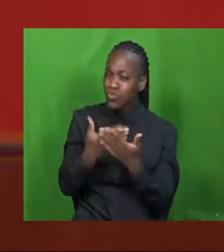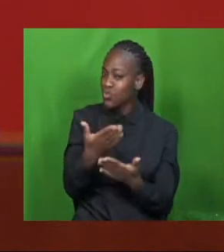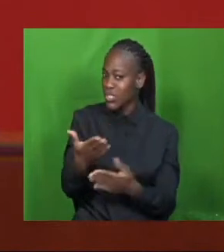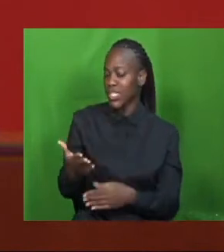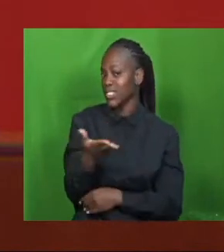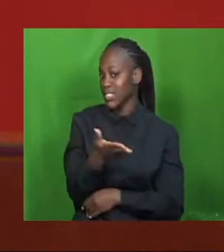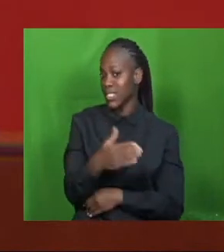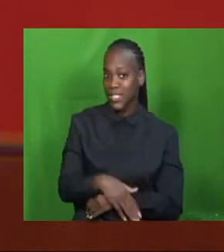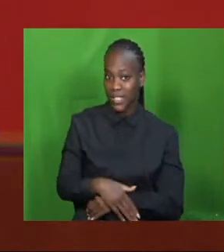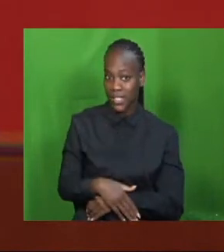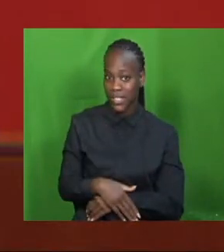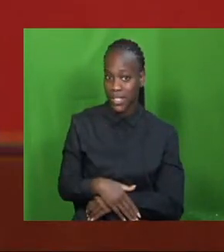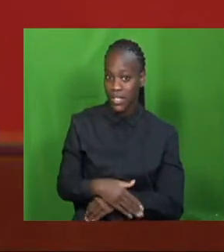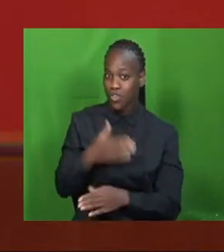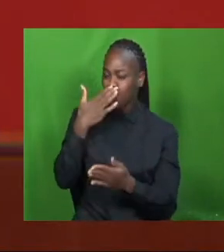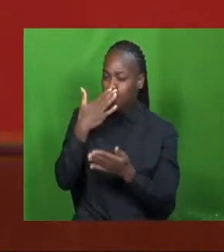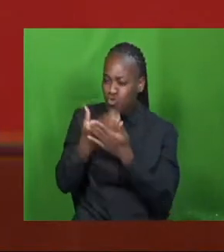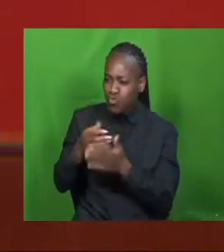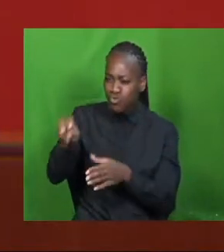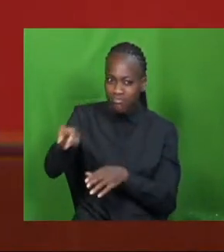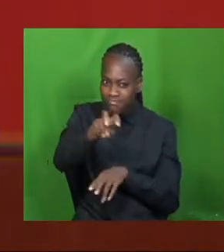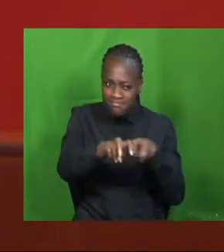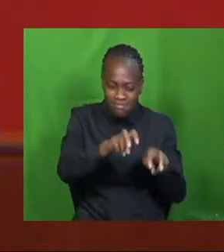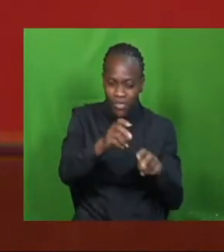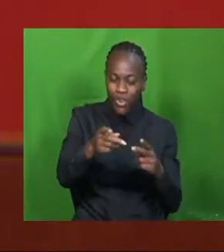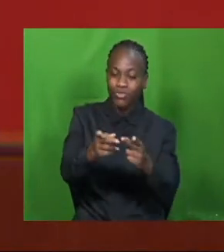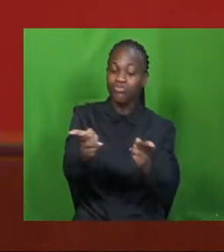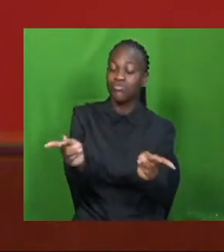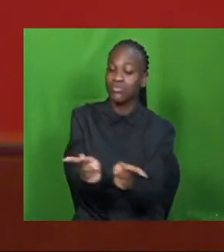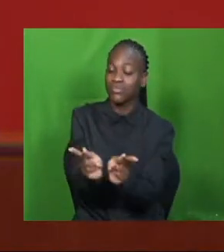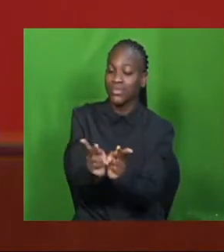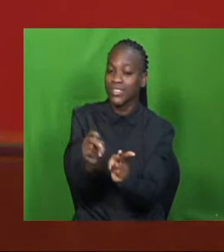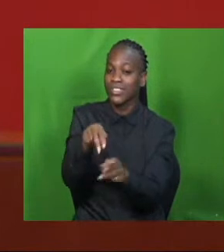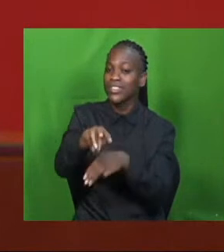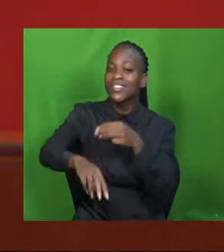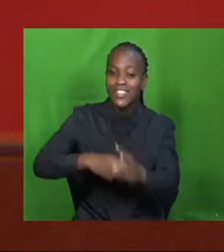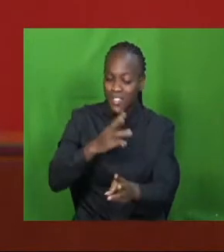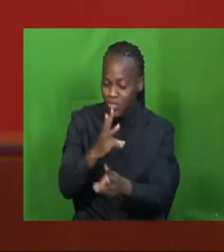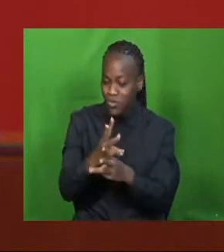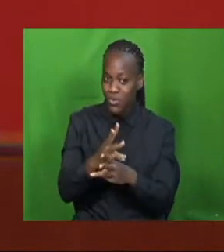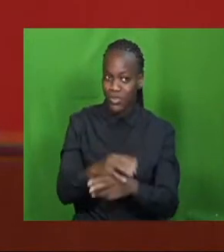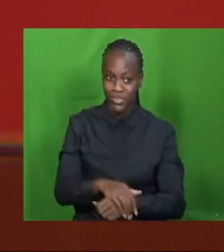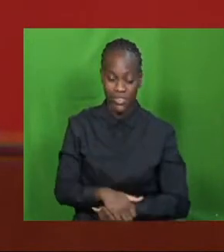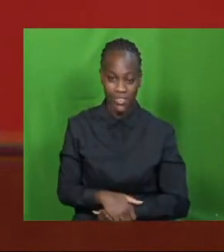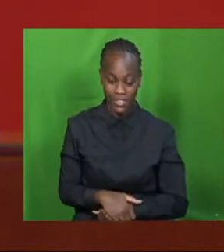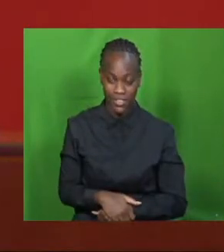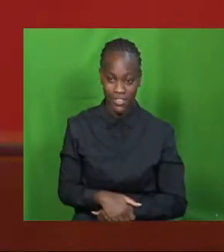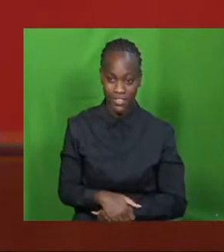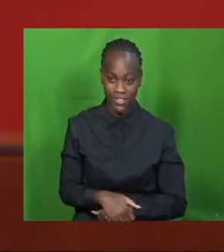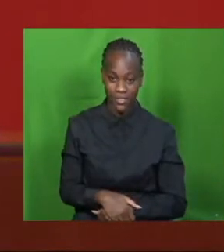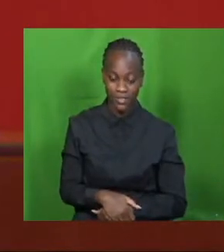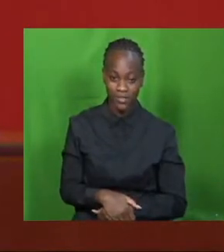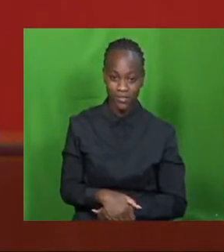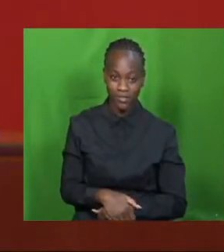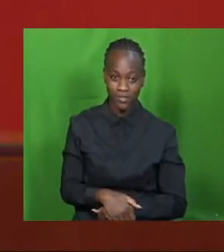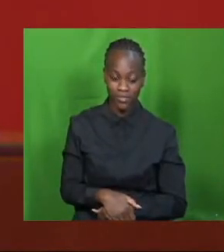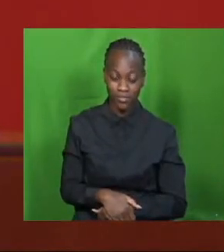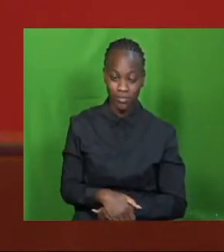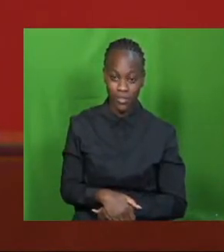the minority leader has noted, you are in line for the chairship, for